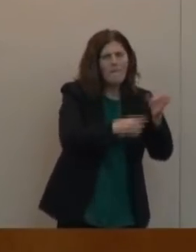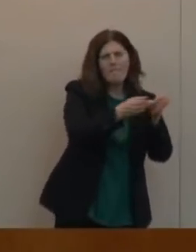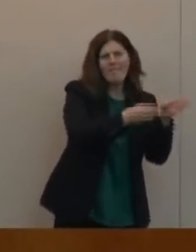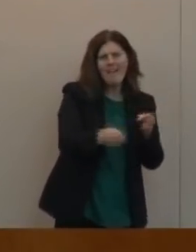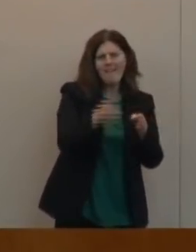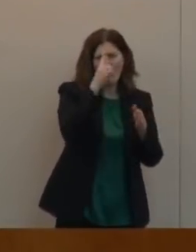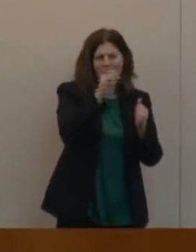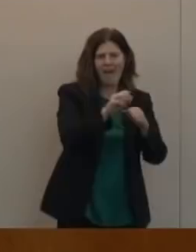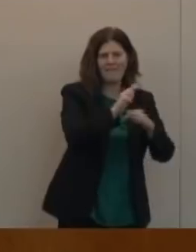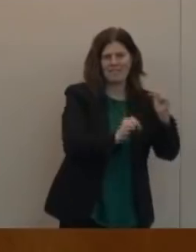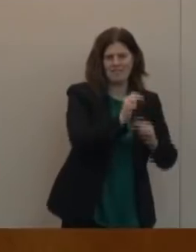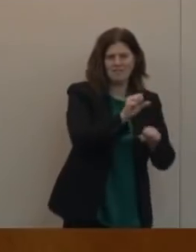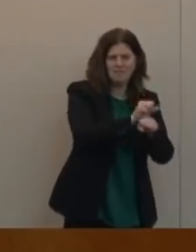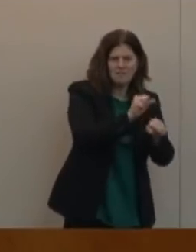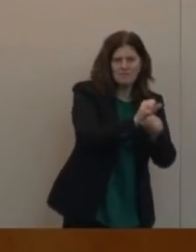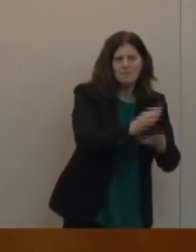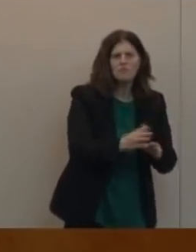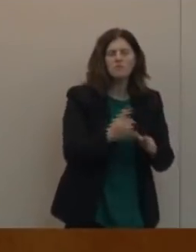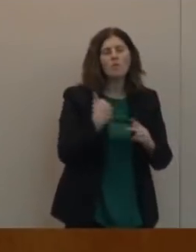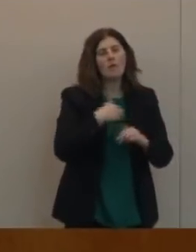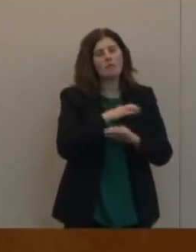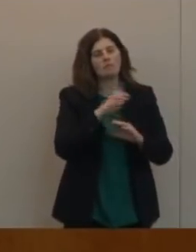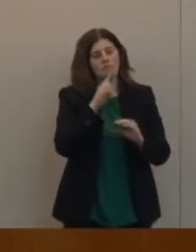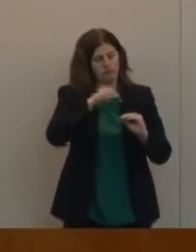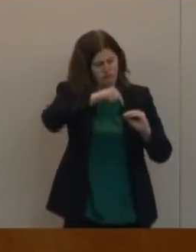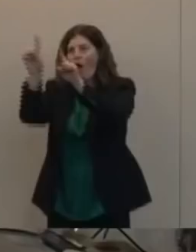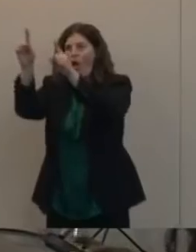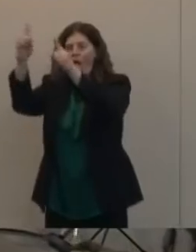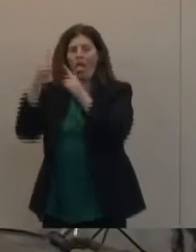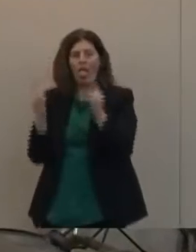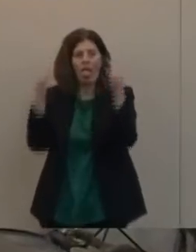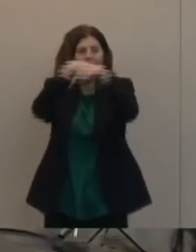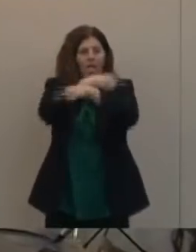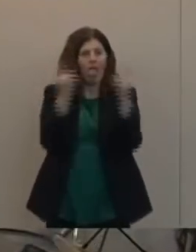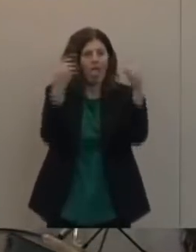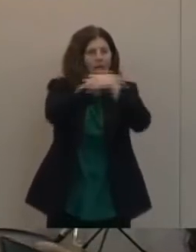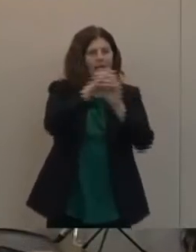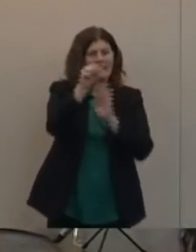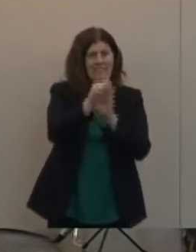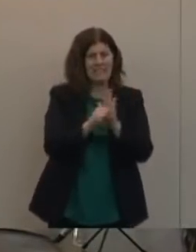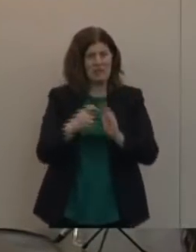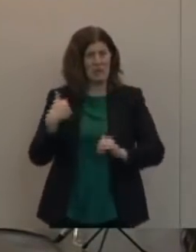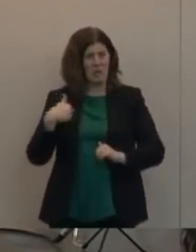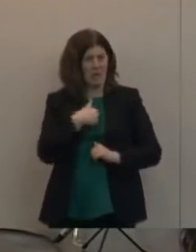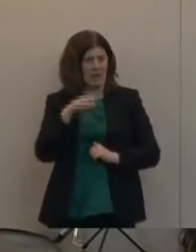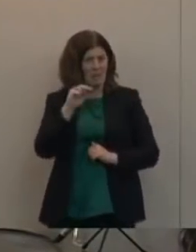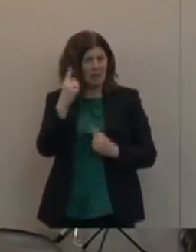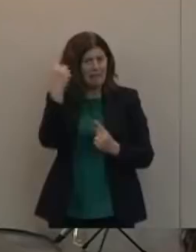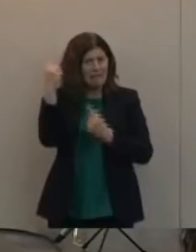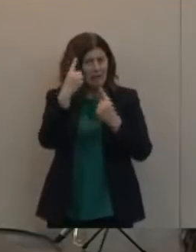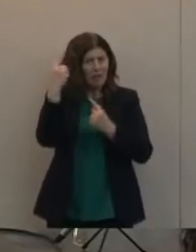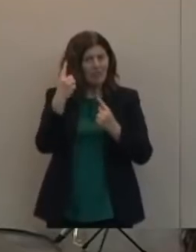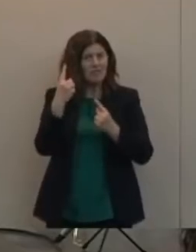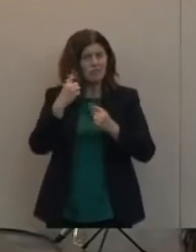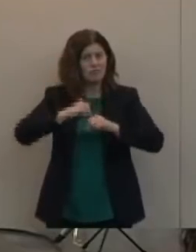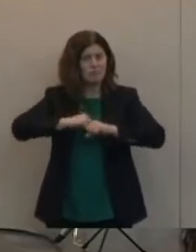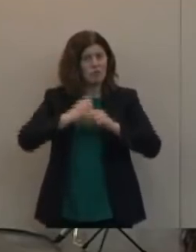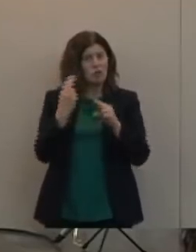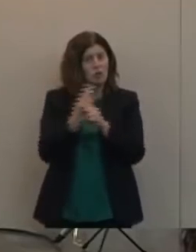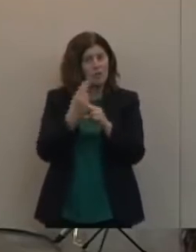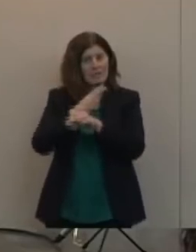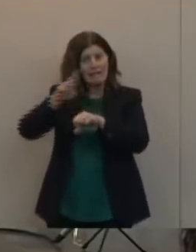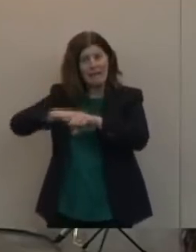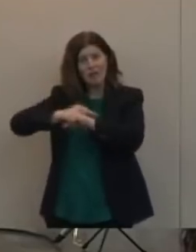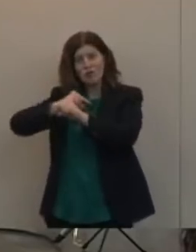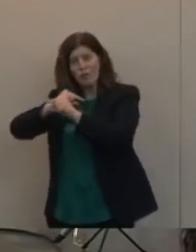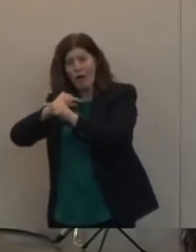facility. So we do a very, very deep investigation. Is that something that New Mexico is considering doing, is maybe using National Guard members along